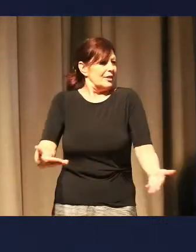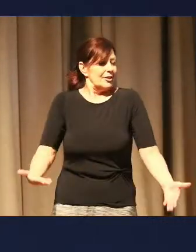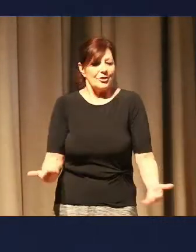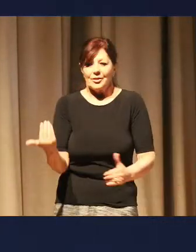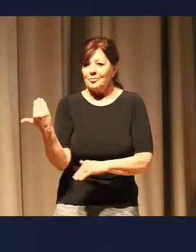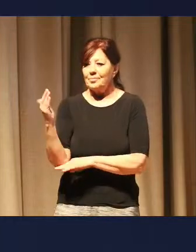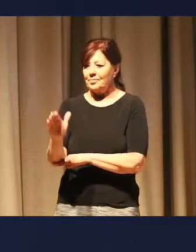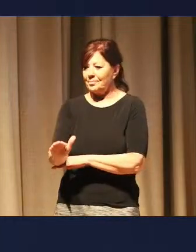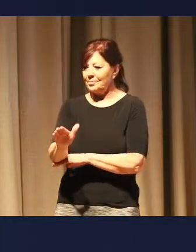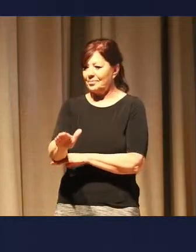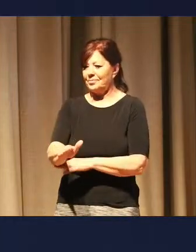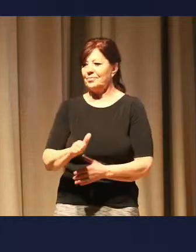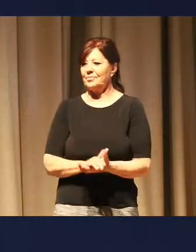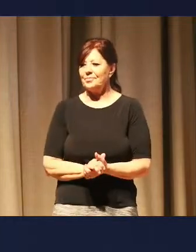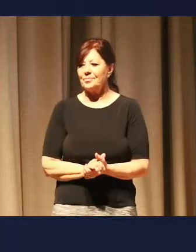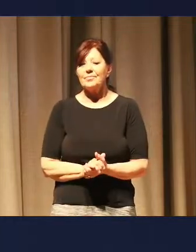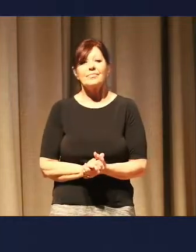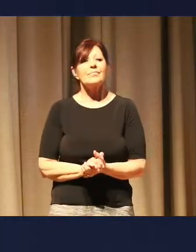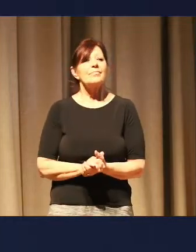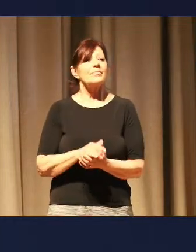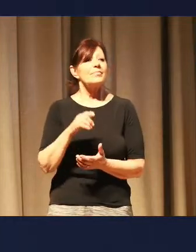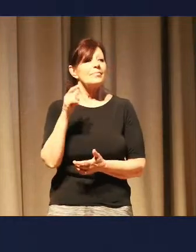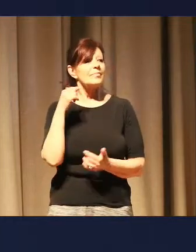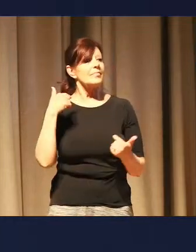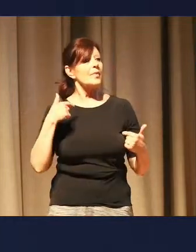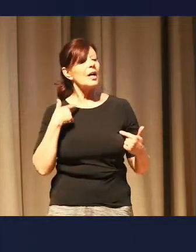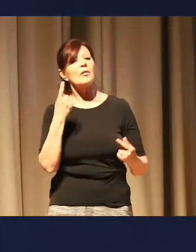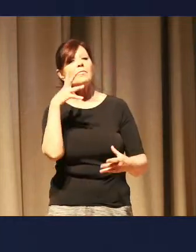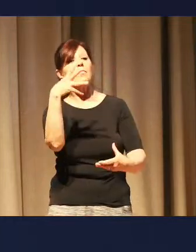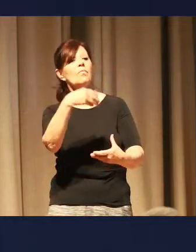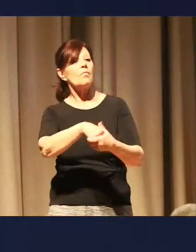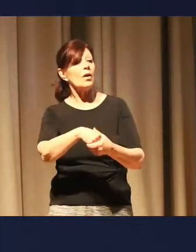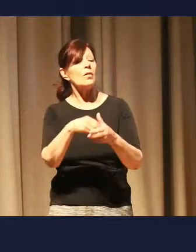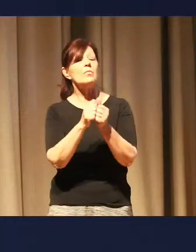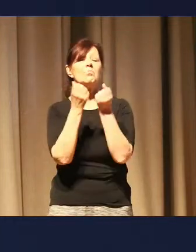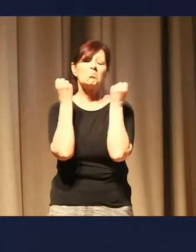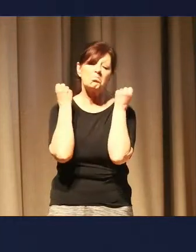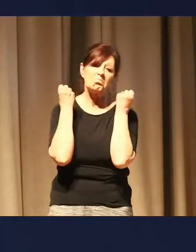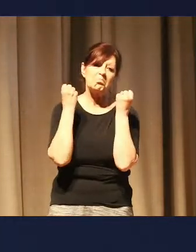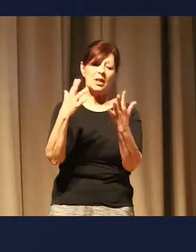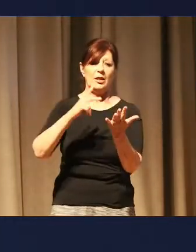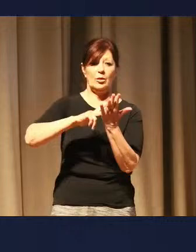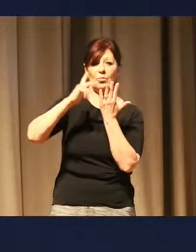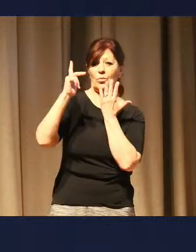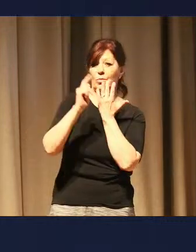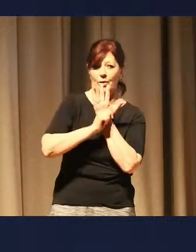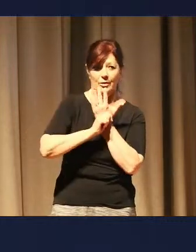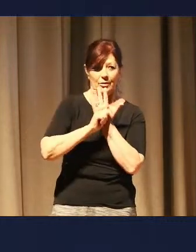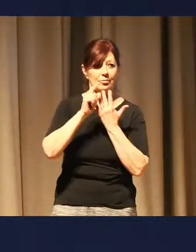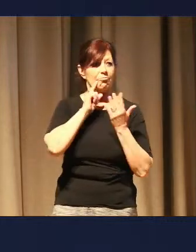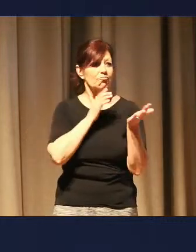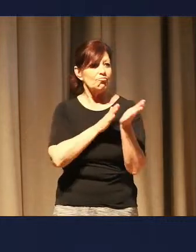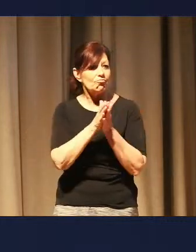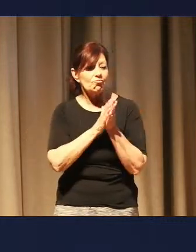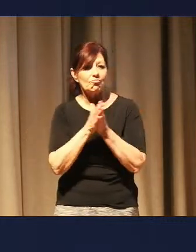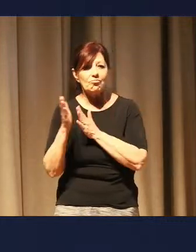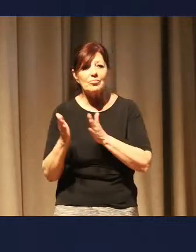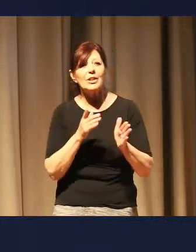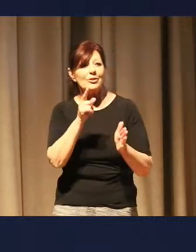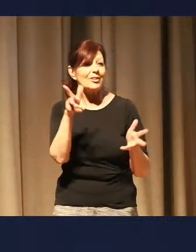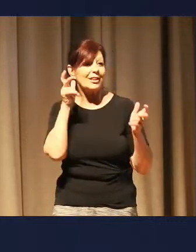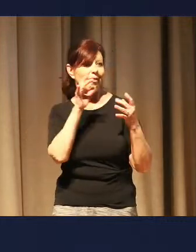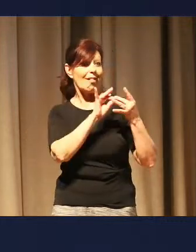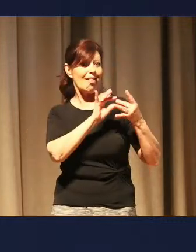afternoon. As DCE, I've been involved with many of the projects and initiatives you'll hear